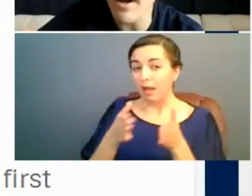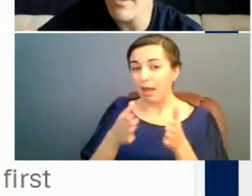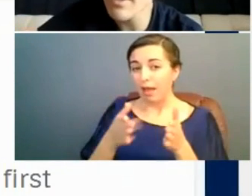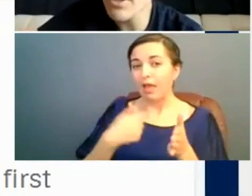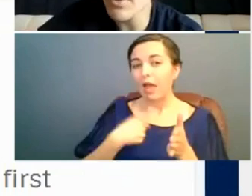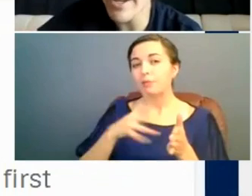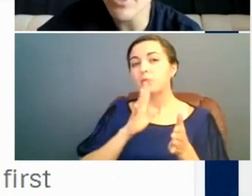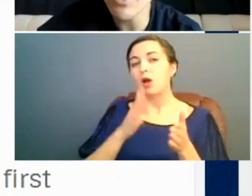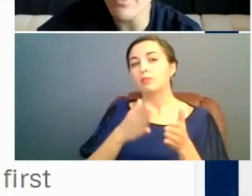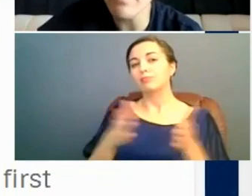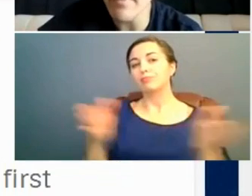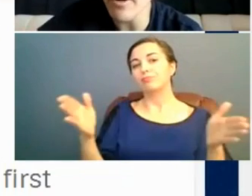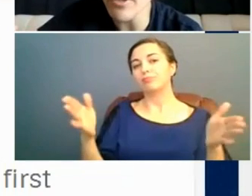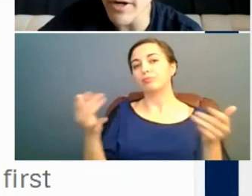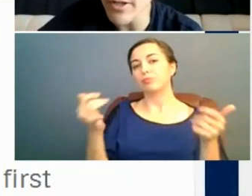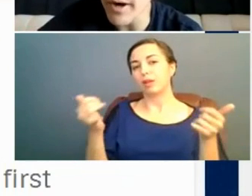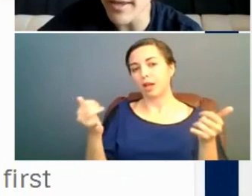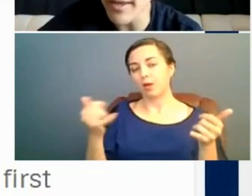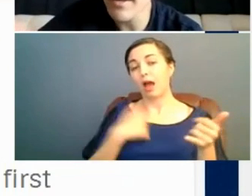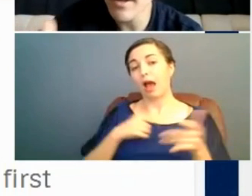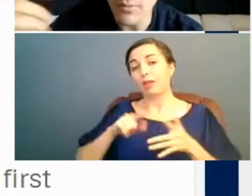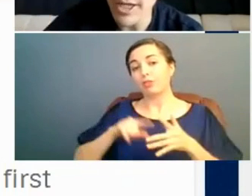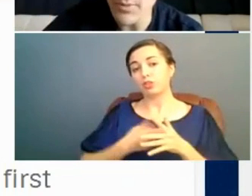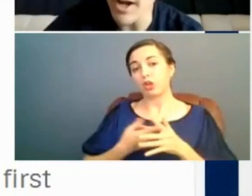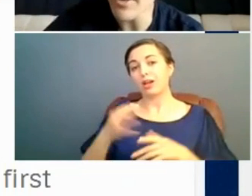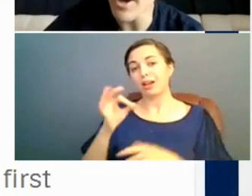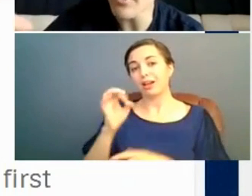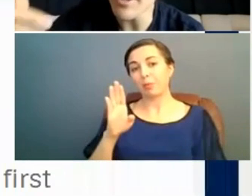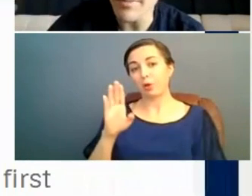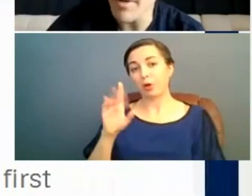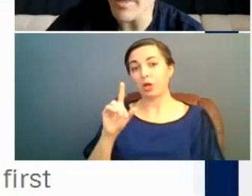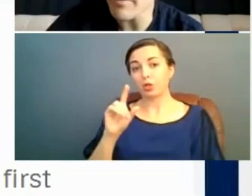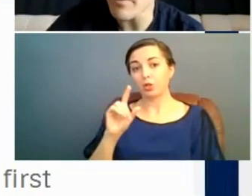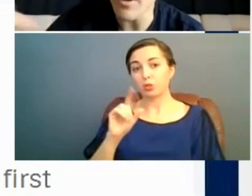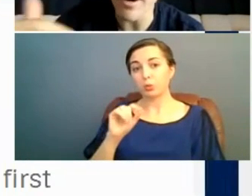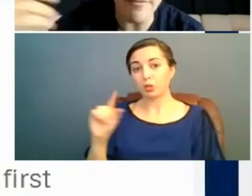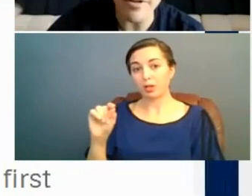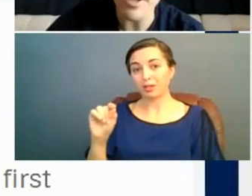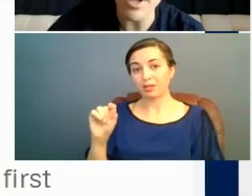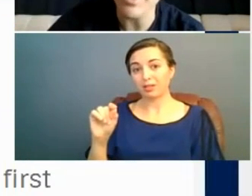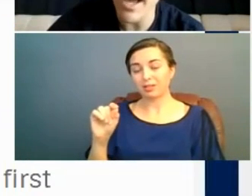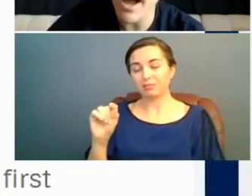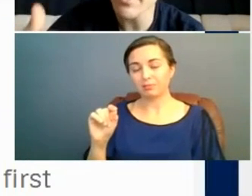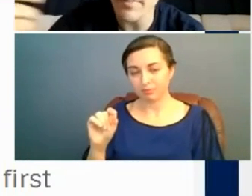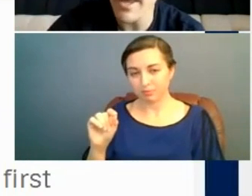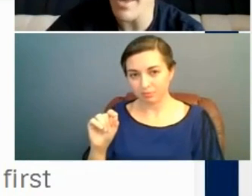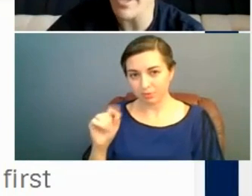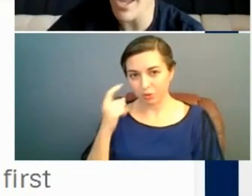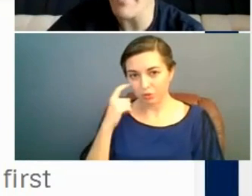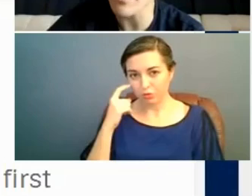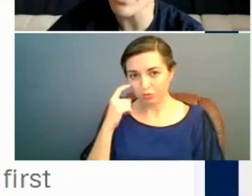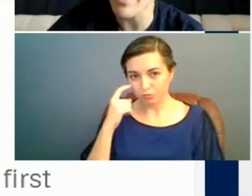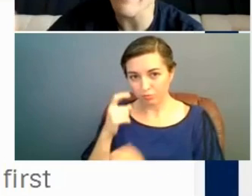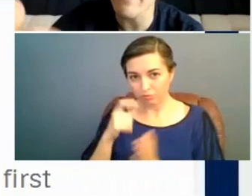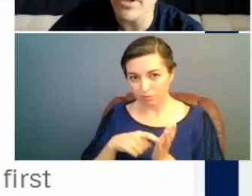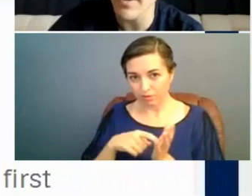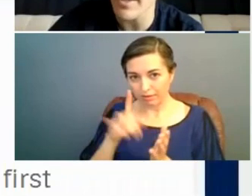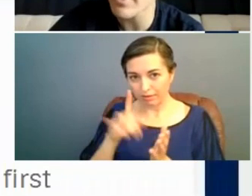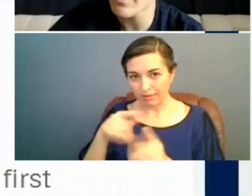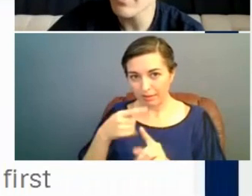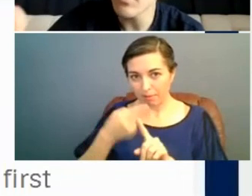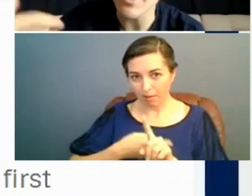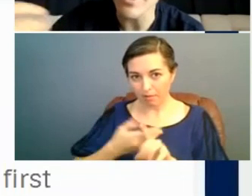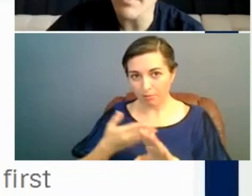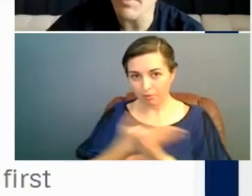right now. So I actually started in February 2020, which, as we all know, is a month before everything shut down and the pandemic happened. So my first